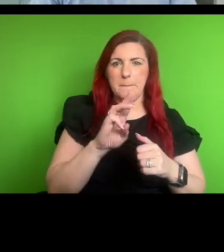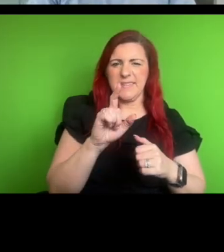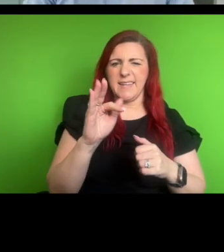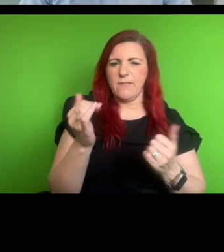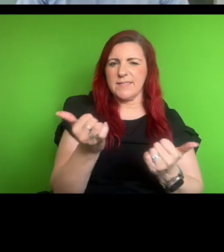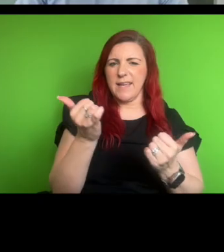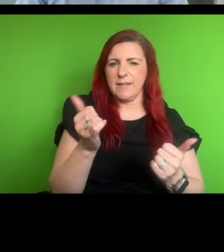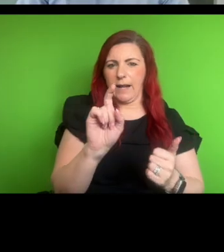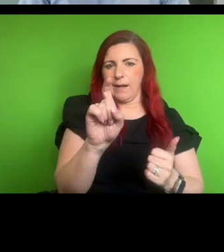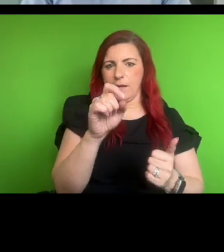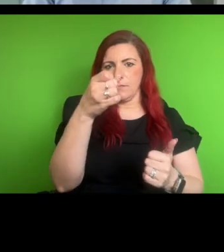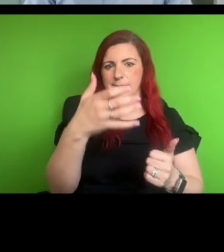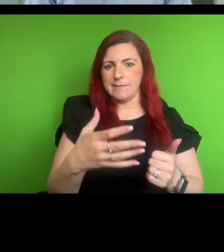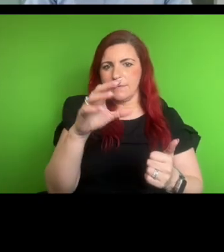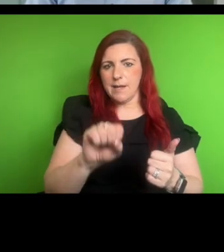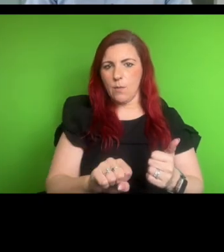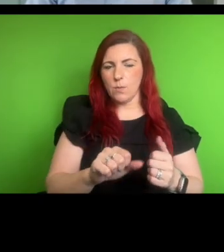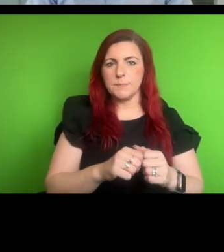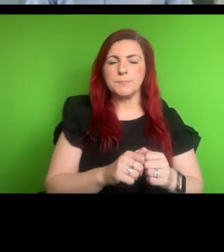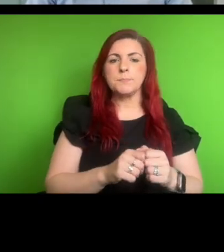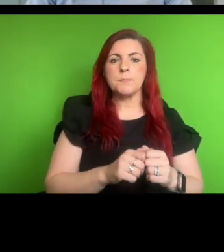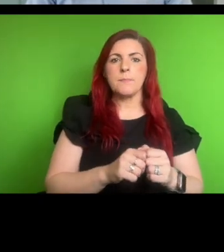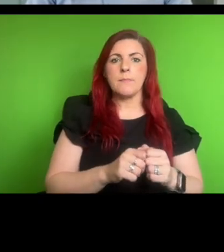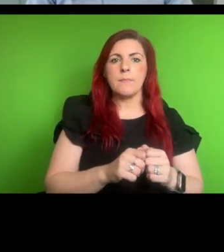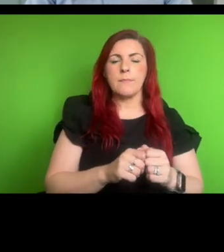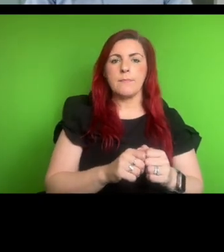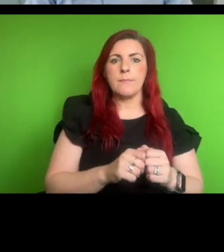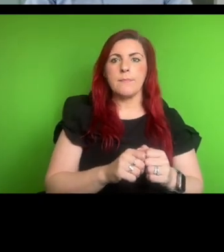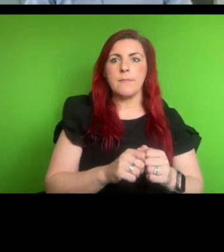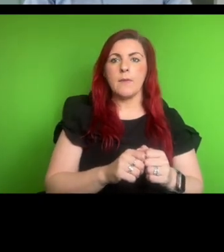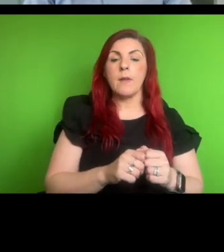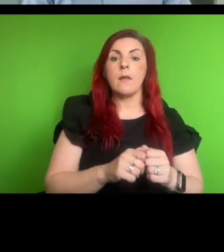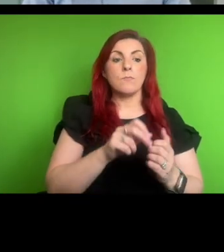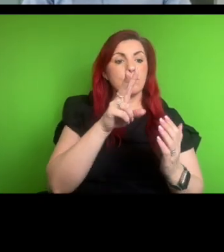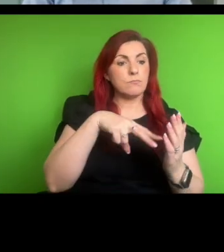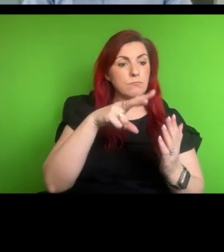How do you submit your comments? Well,